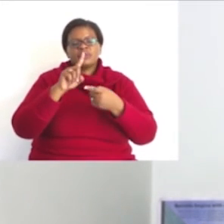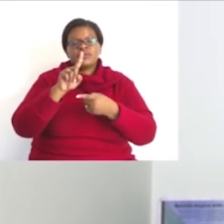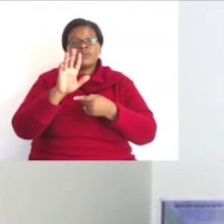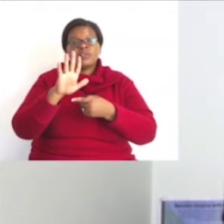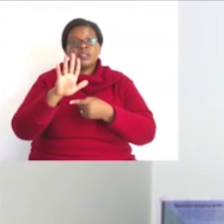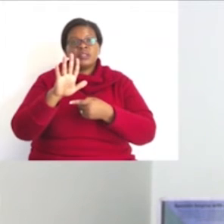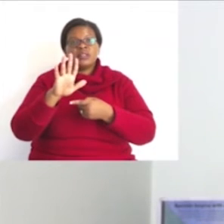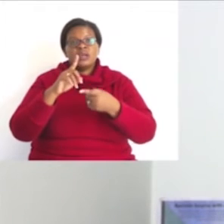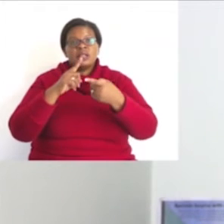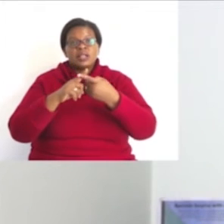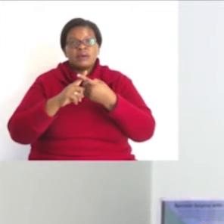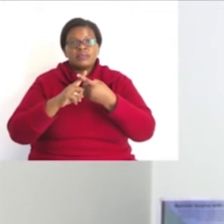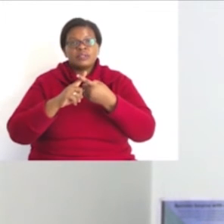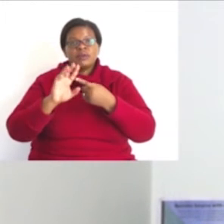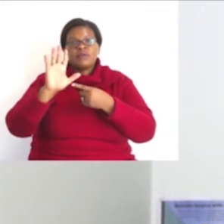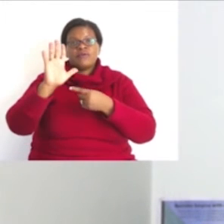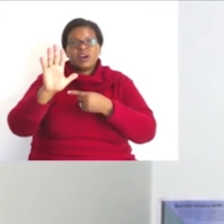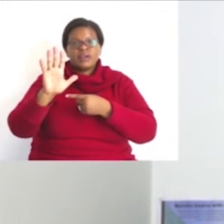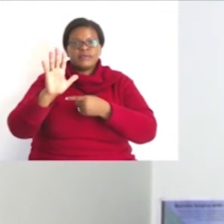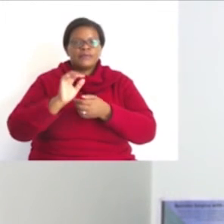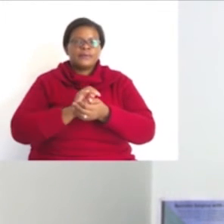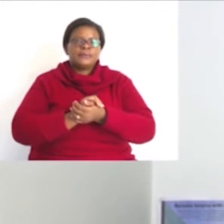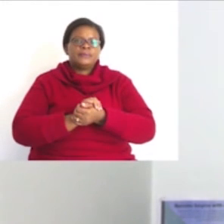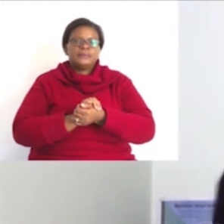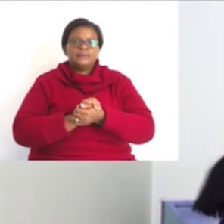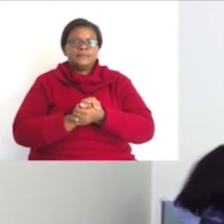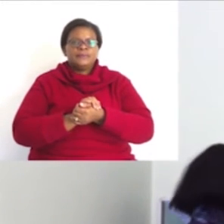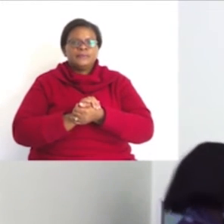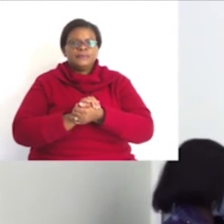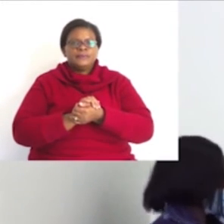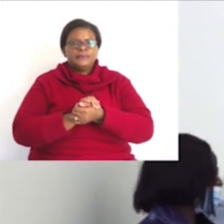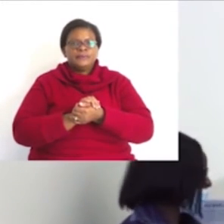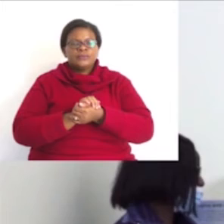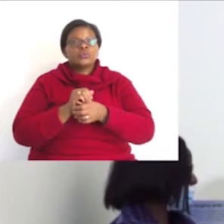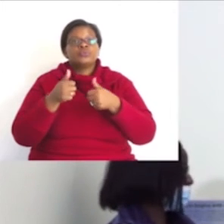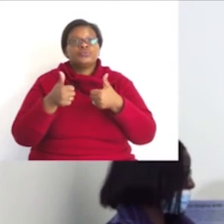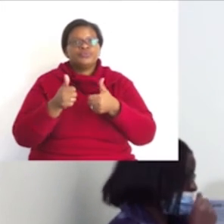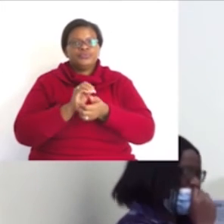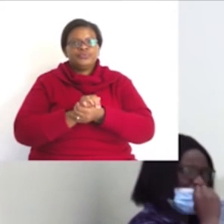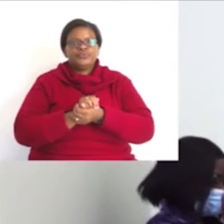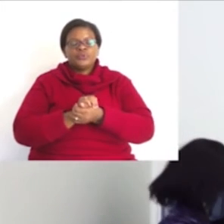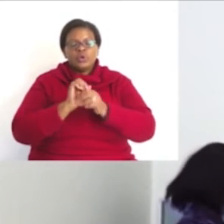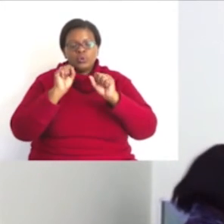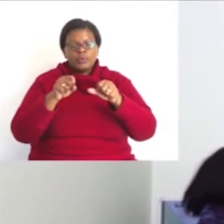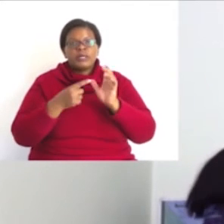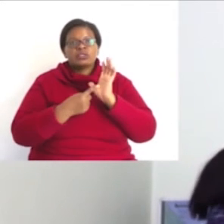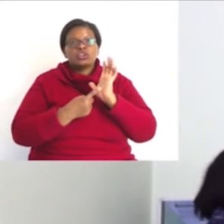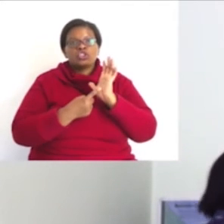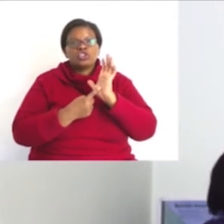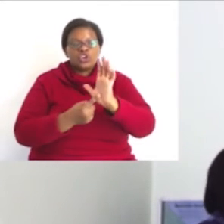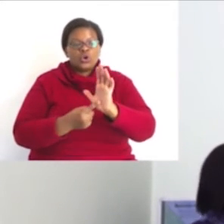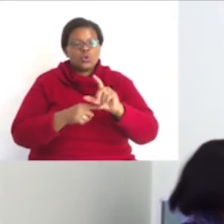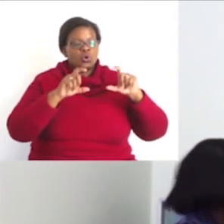15 times 5. Good. We have to apply